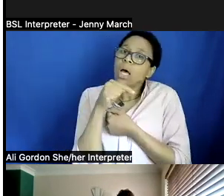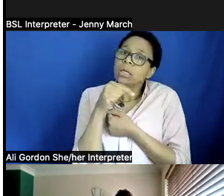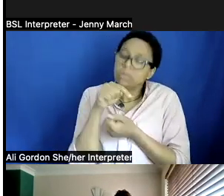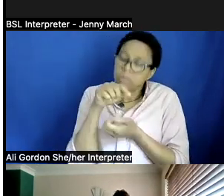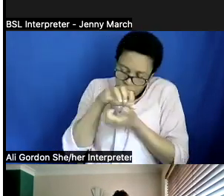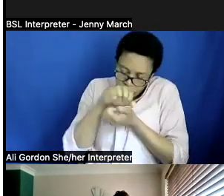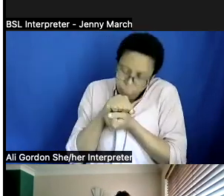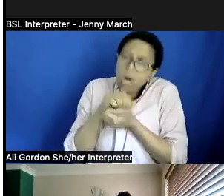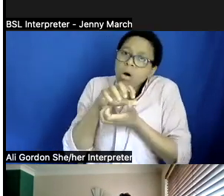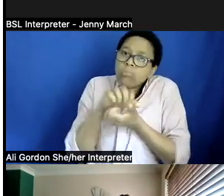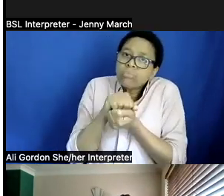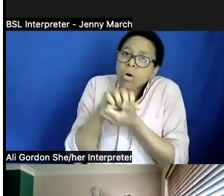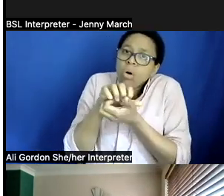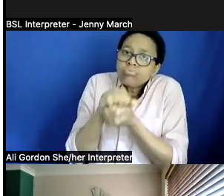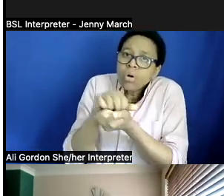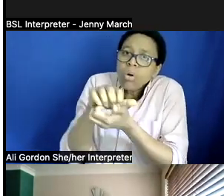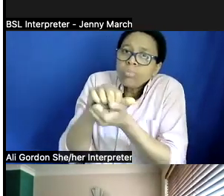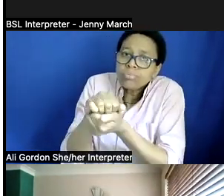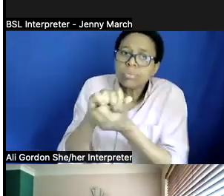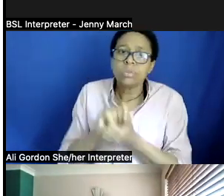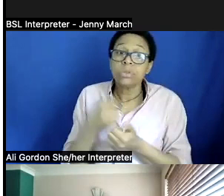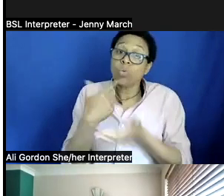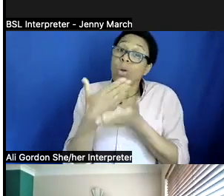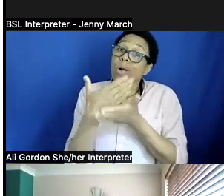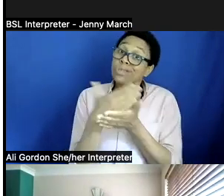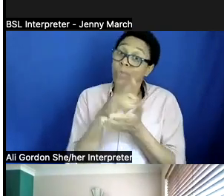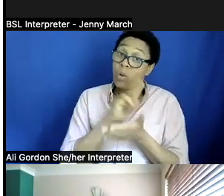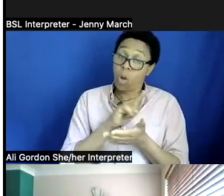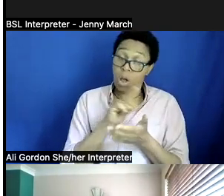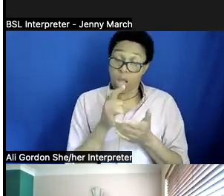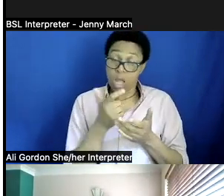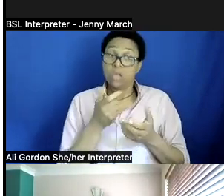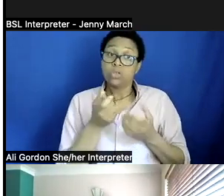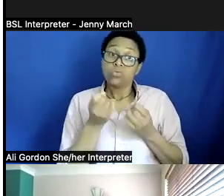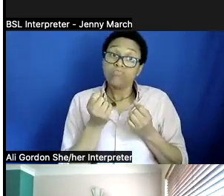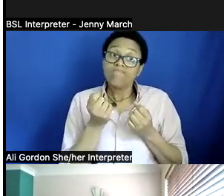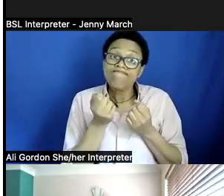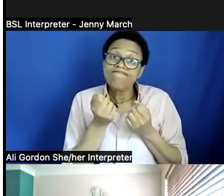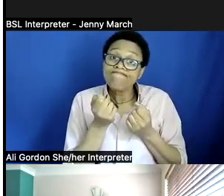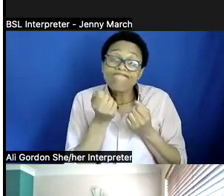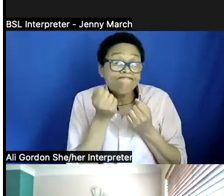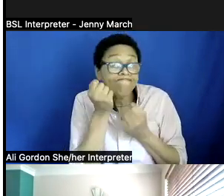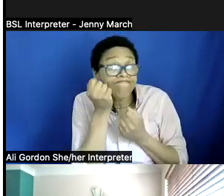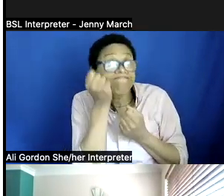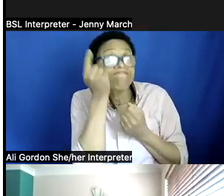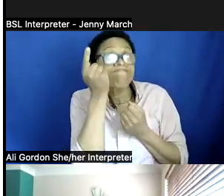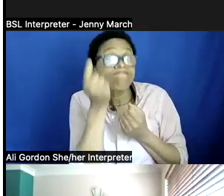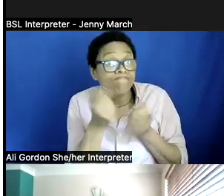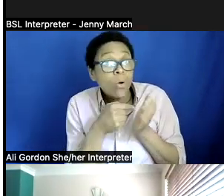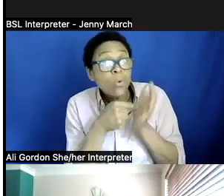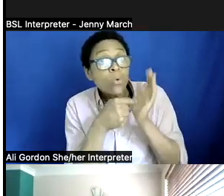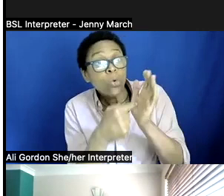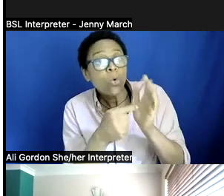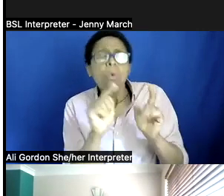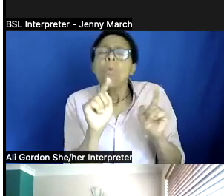So I'm sharing this to give you an idea of what I've been writing down. And if you can go to the next